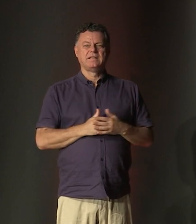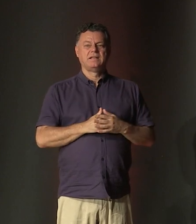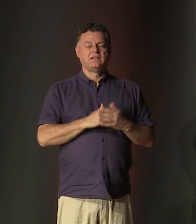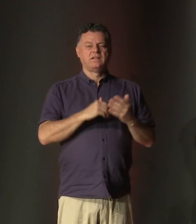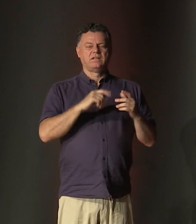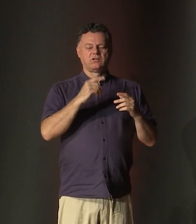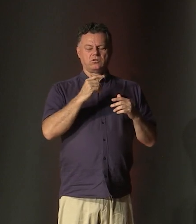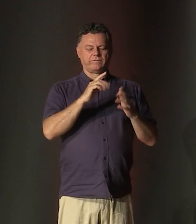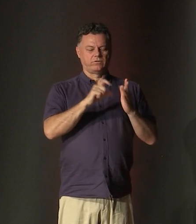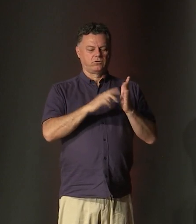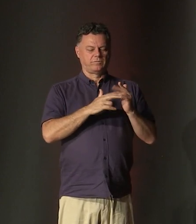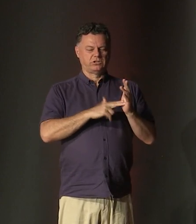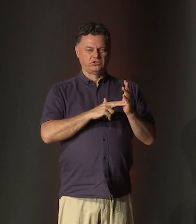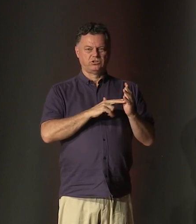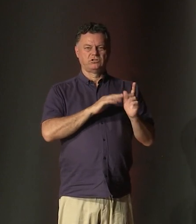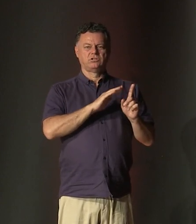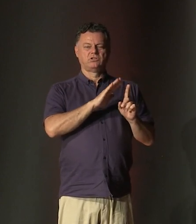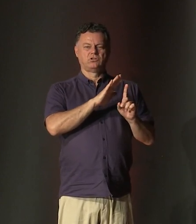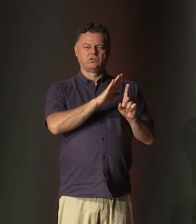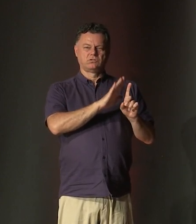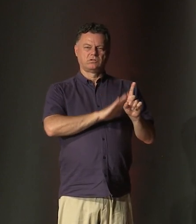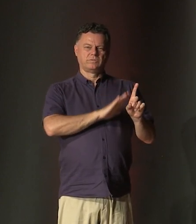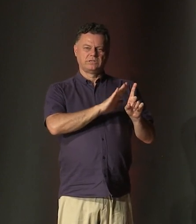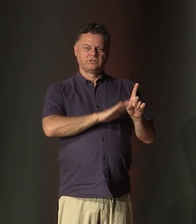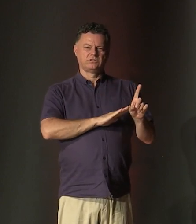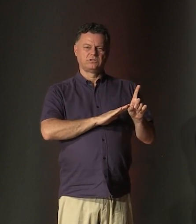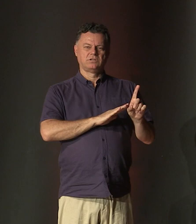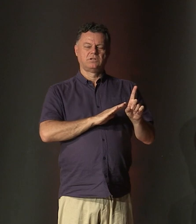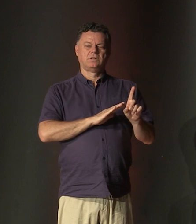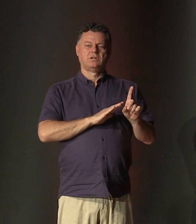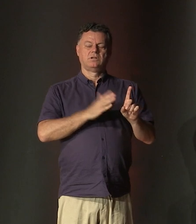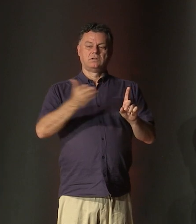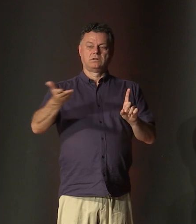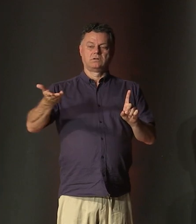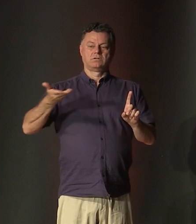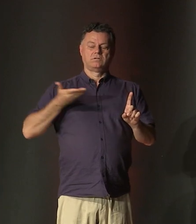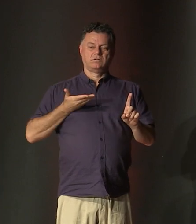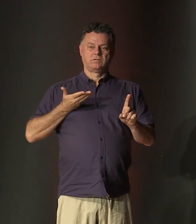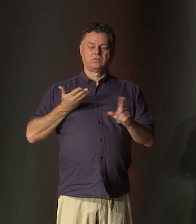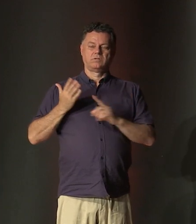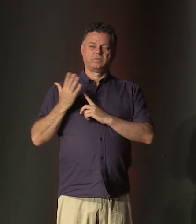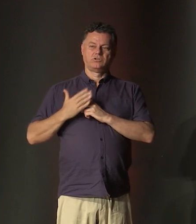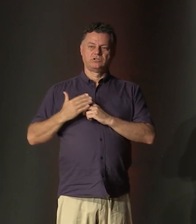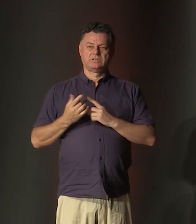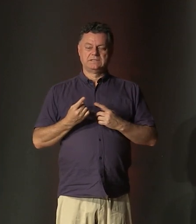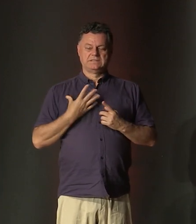flows, as well as help reduce their fears of compassion. Here at the